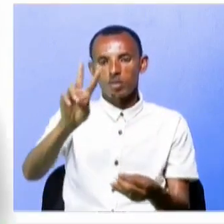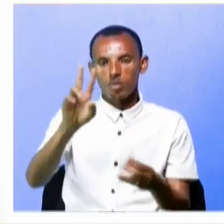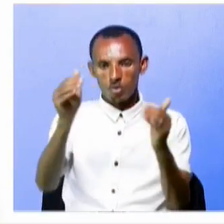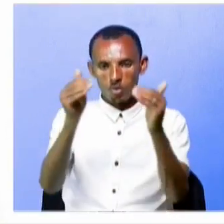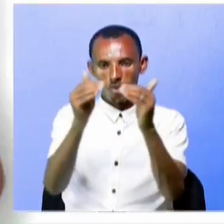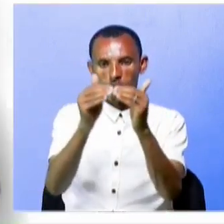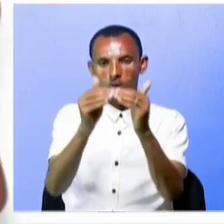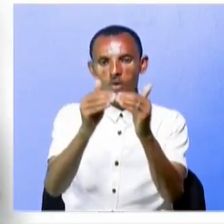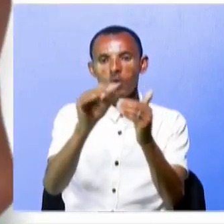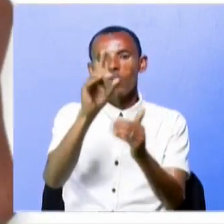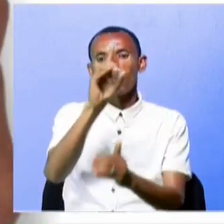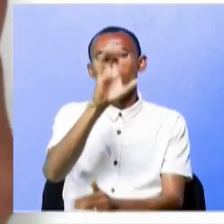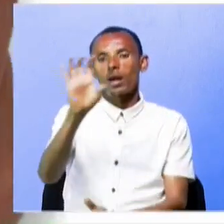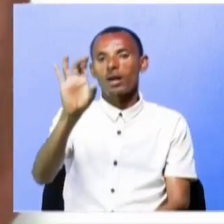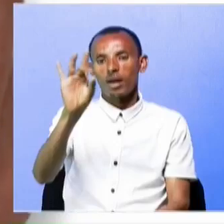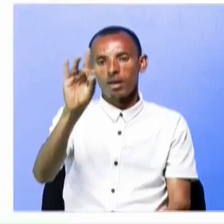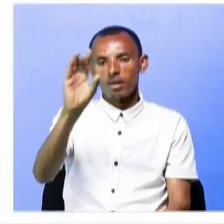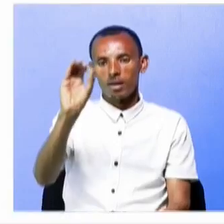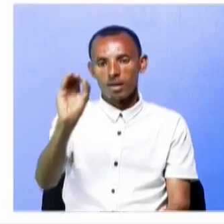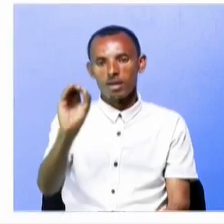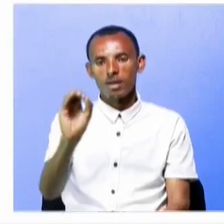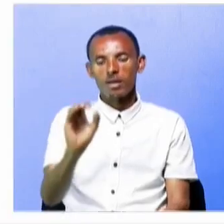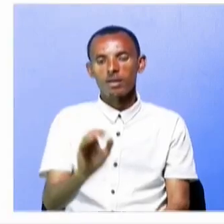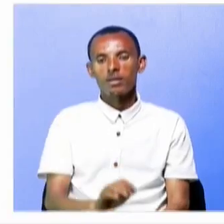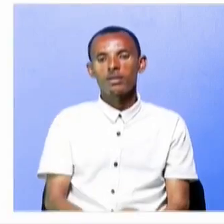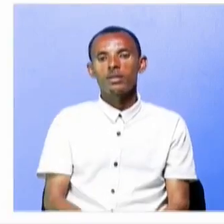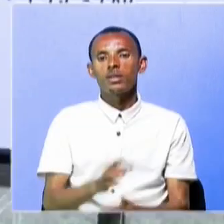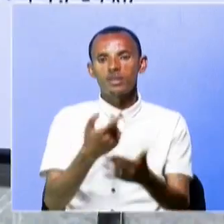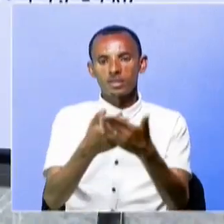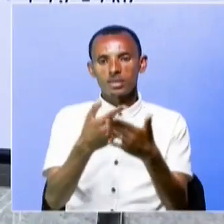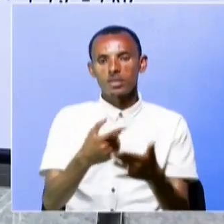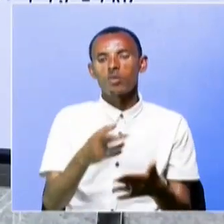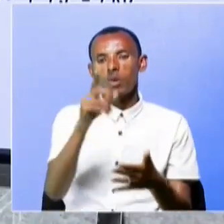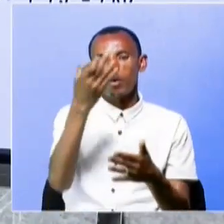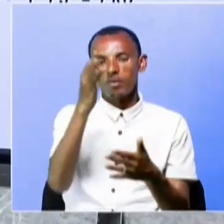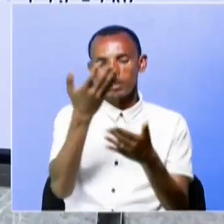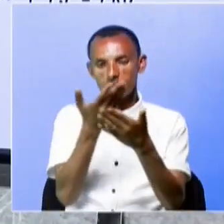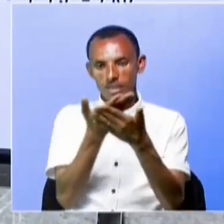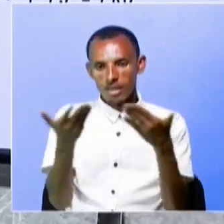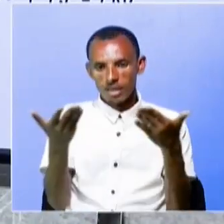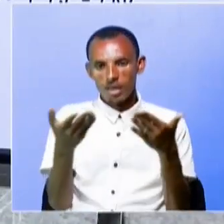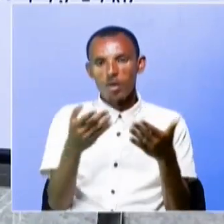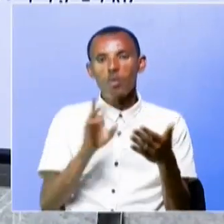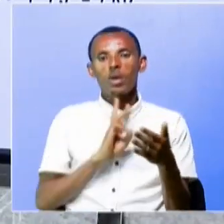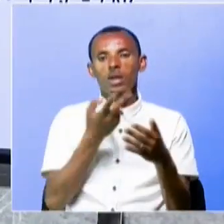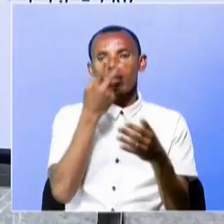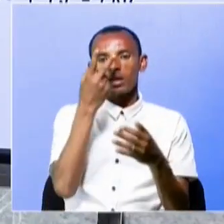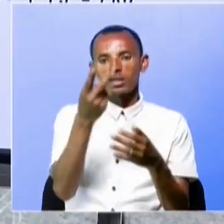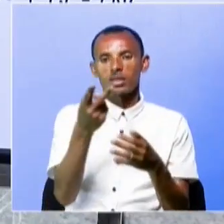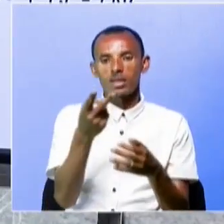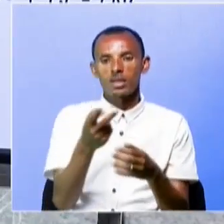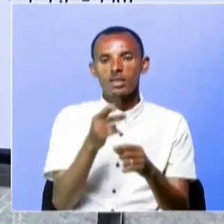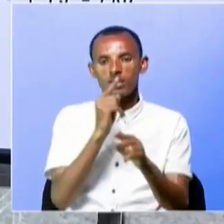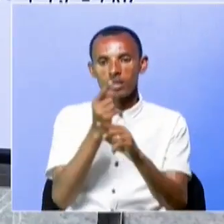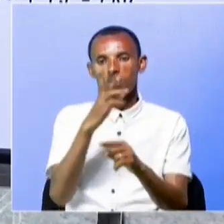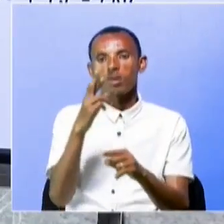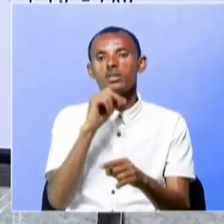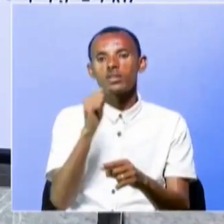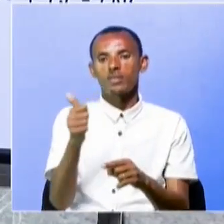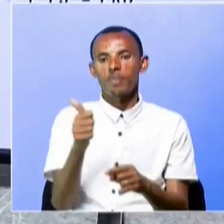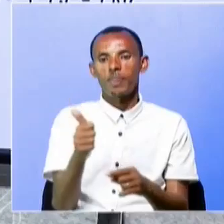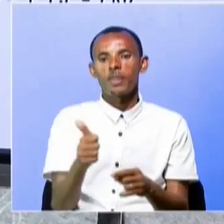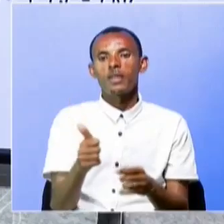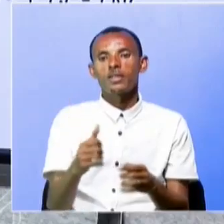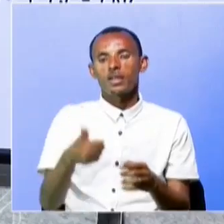degree is 180 degree, right? This is one of the things that you need to check. The other thing is